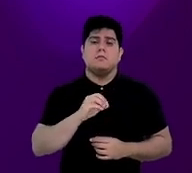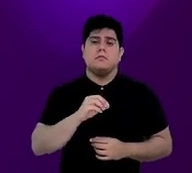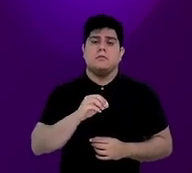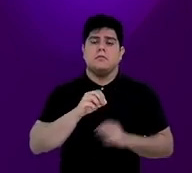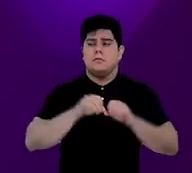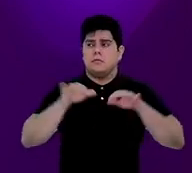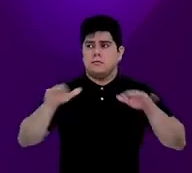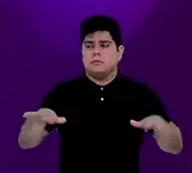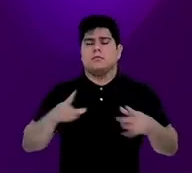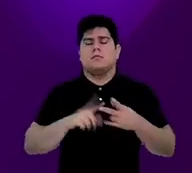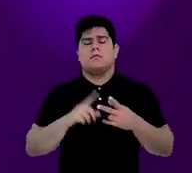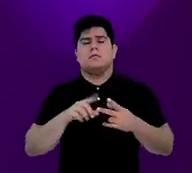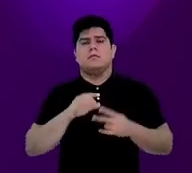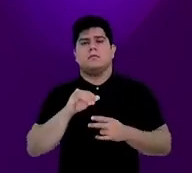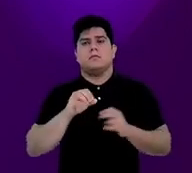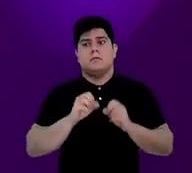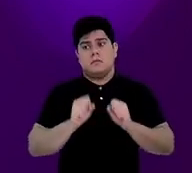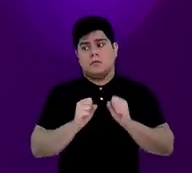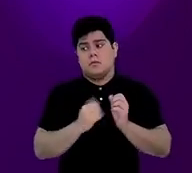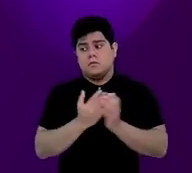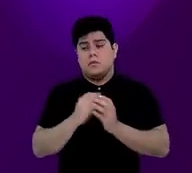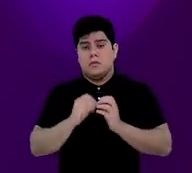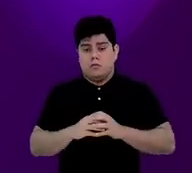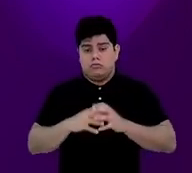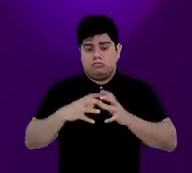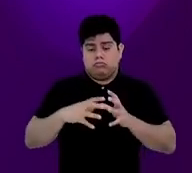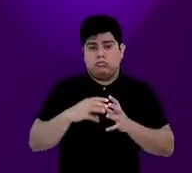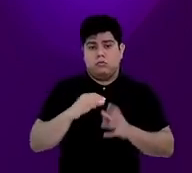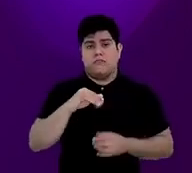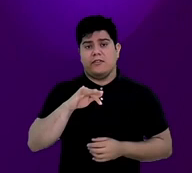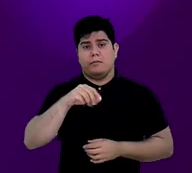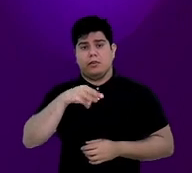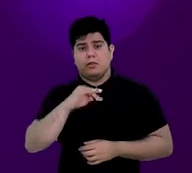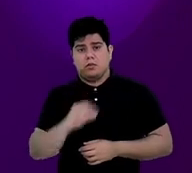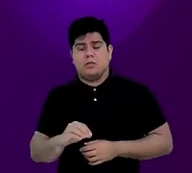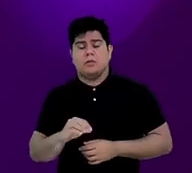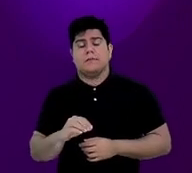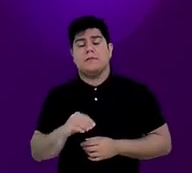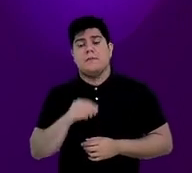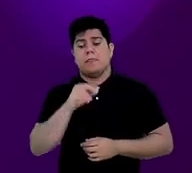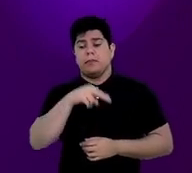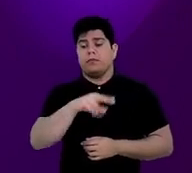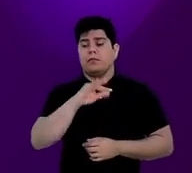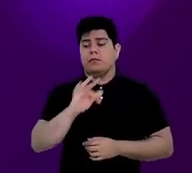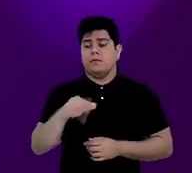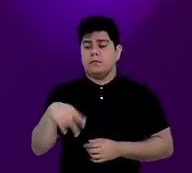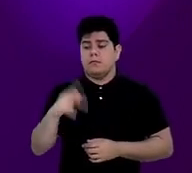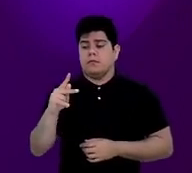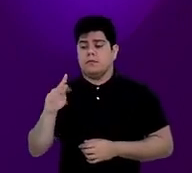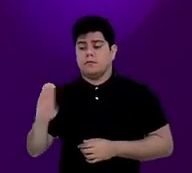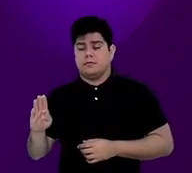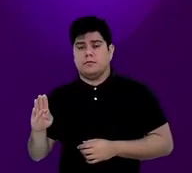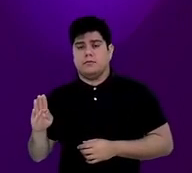acute phase responses. NF-kappa B is a highly pleiotropic signaling molecule.